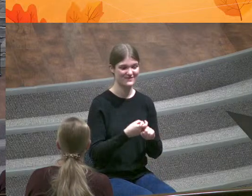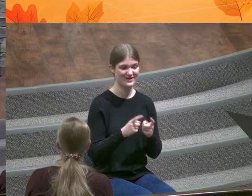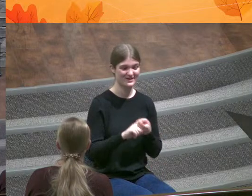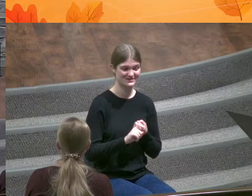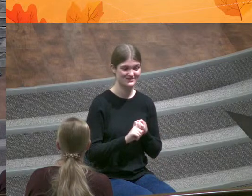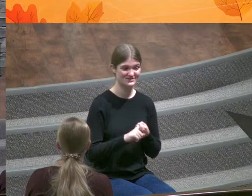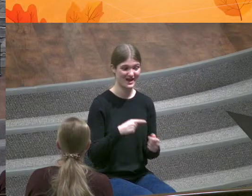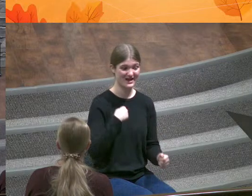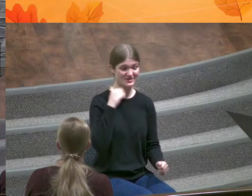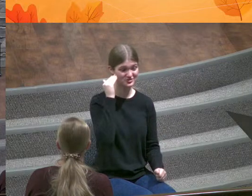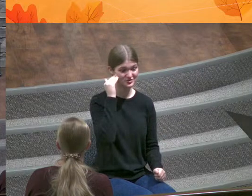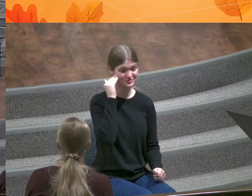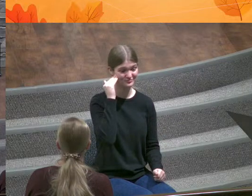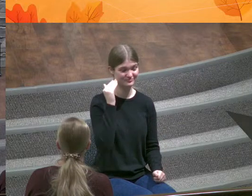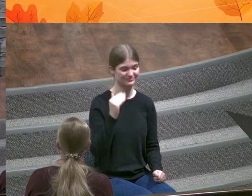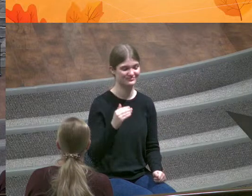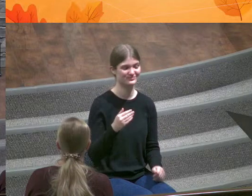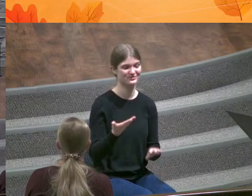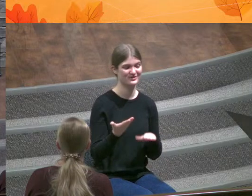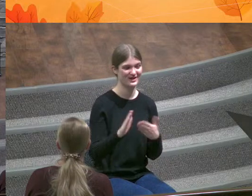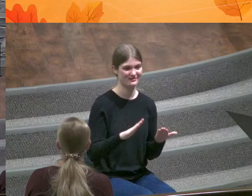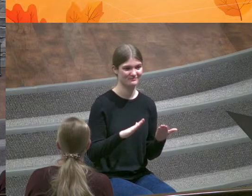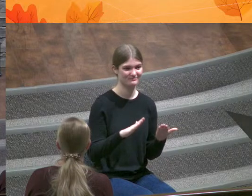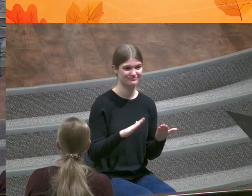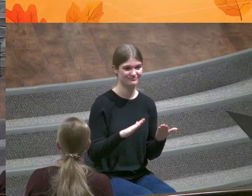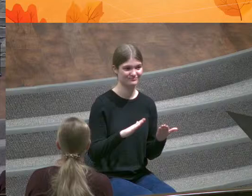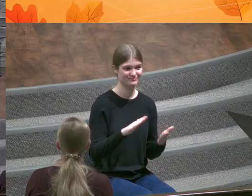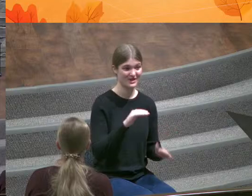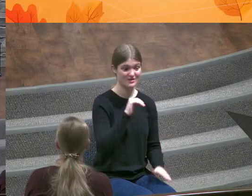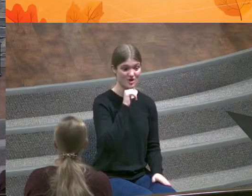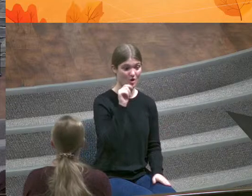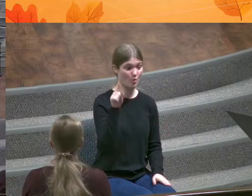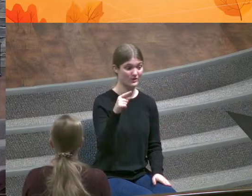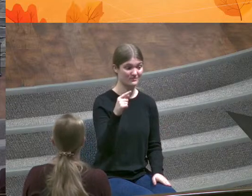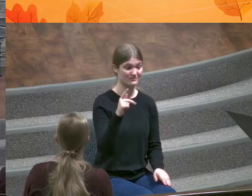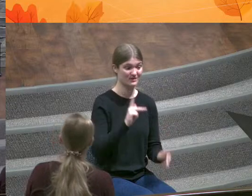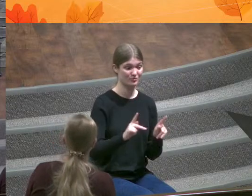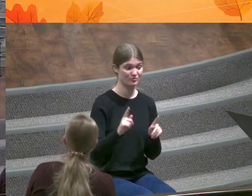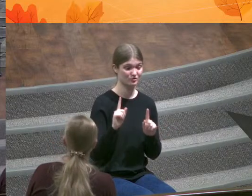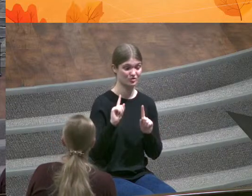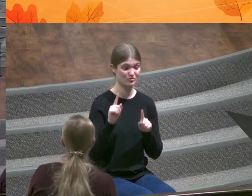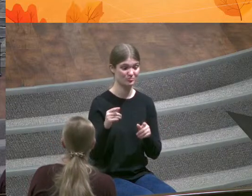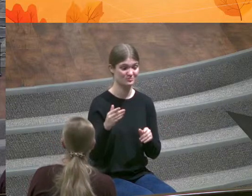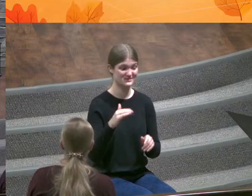friends die. I'm not talking about people that just happened to go to the same school.